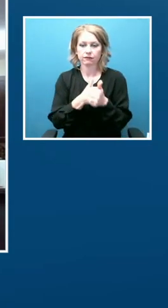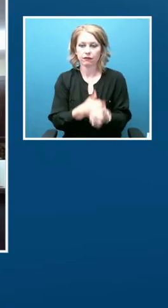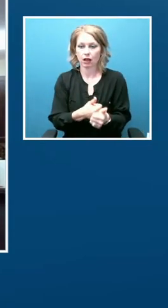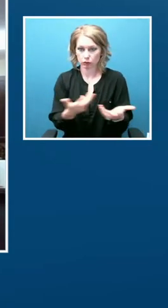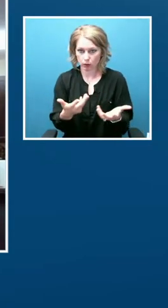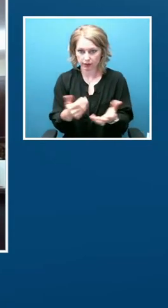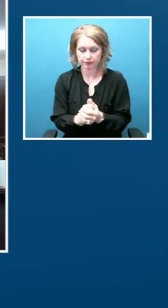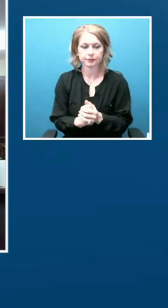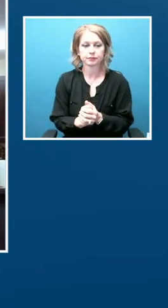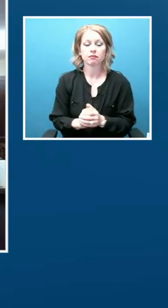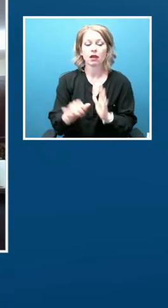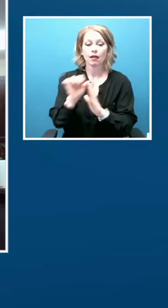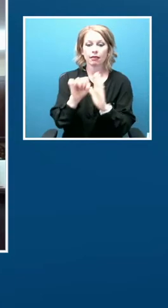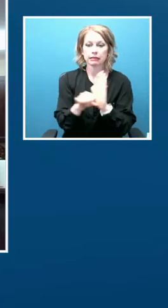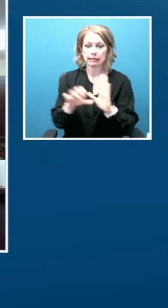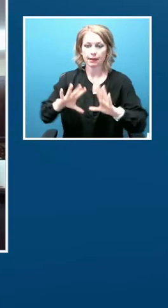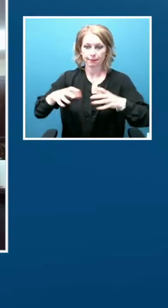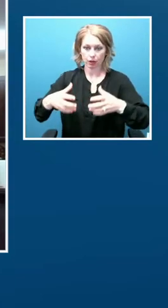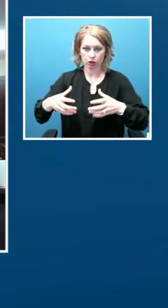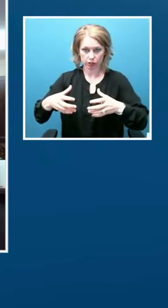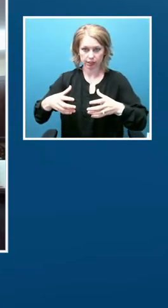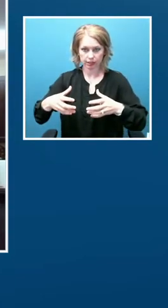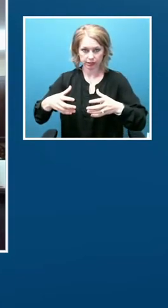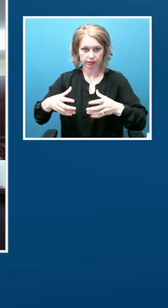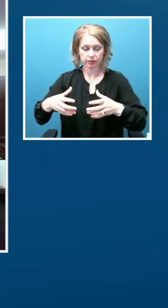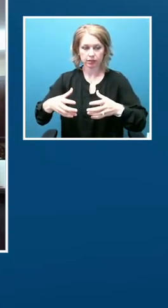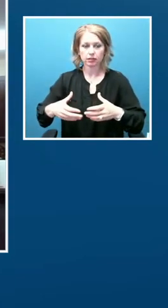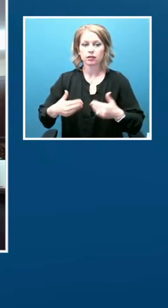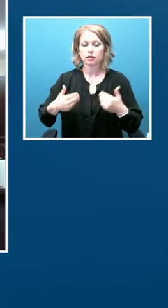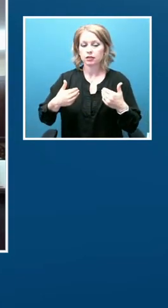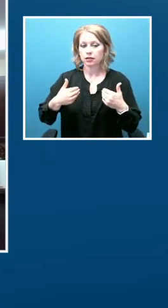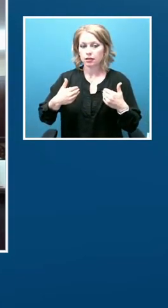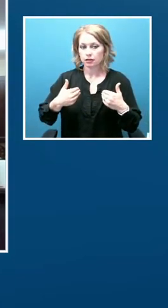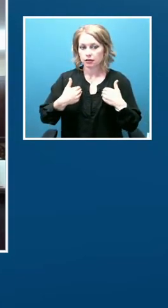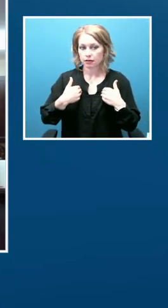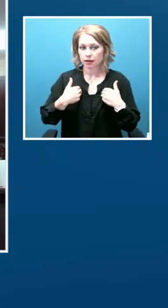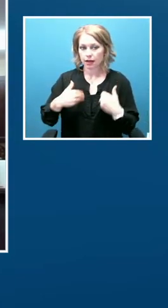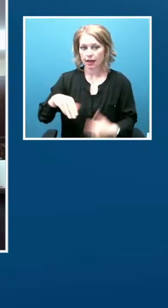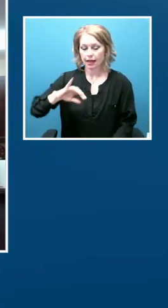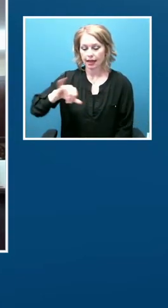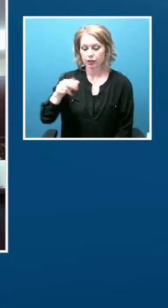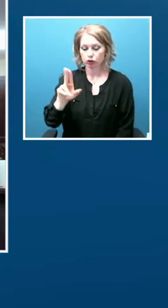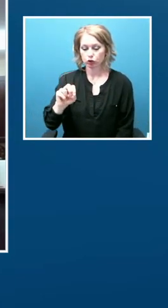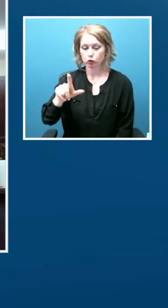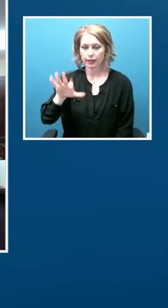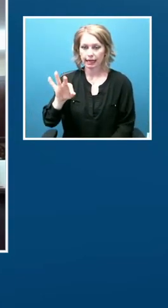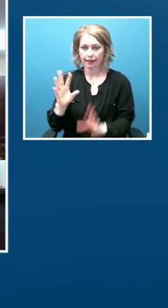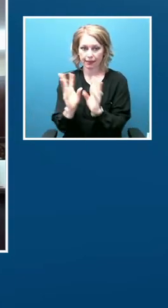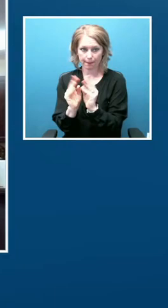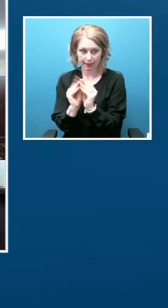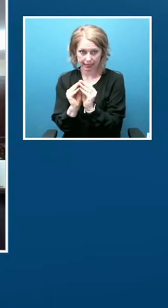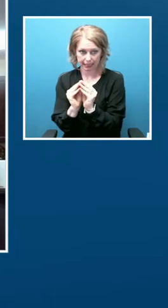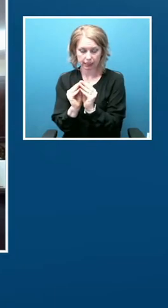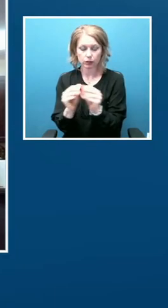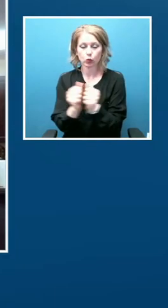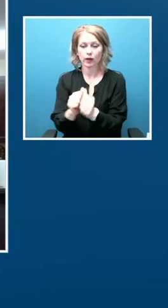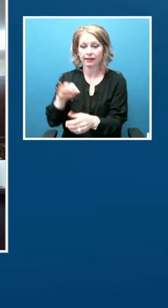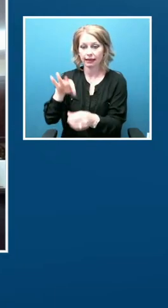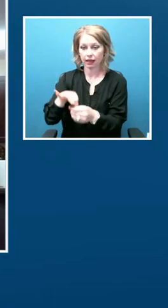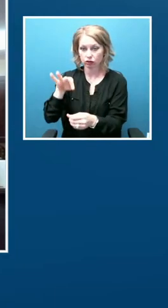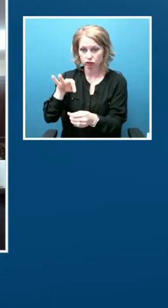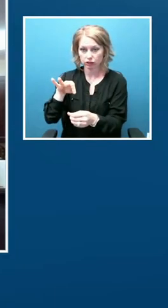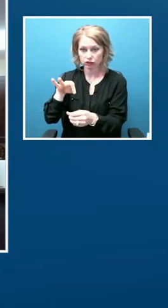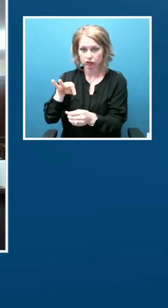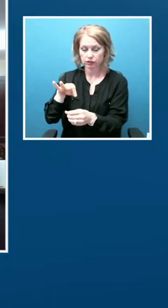Whereas the state party held officer elections by virtual meeting on June 29, 2020. And whereas the